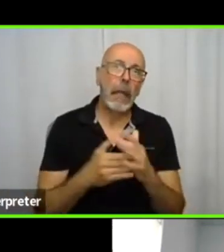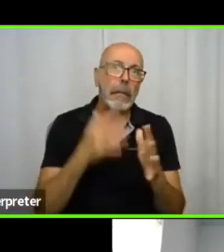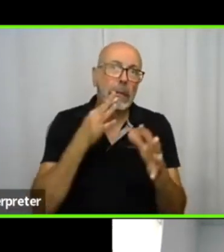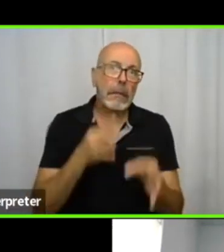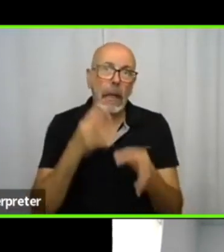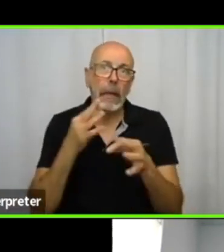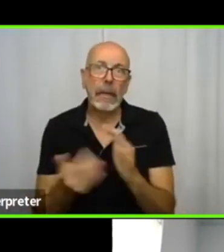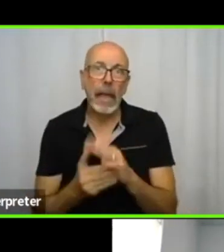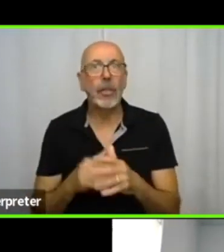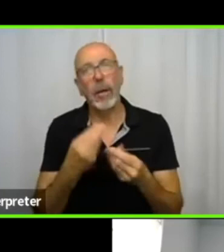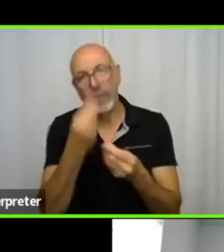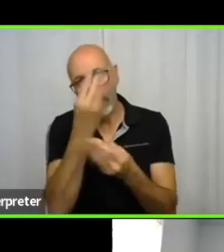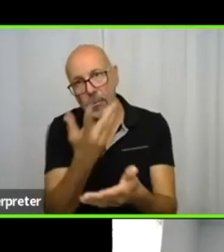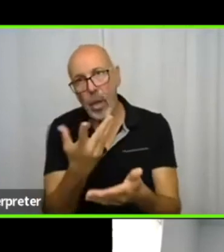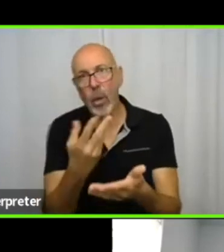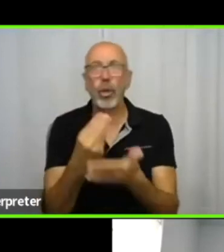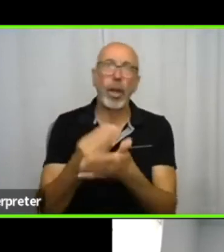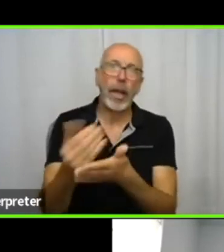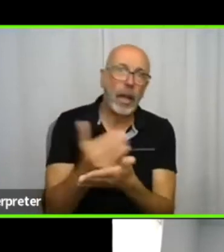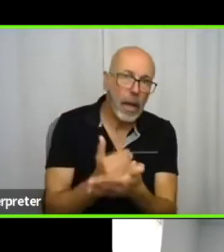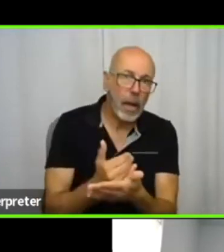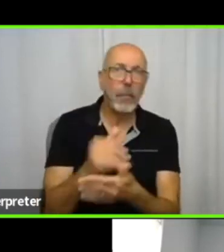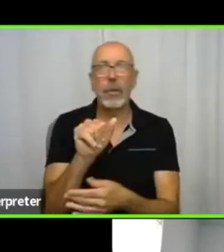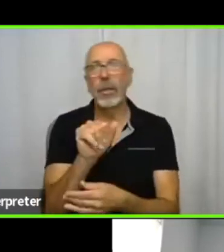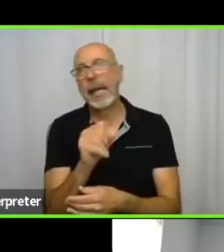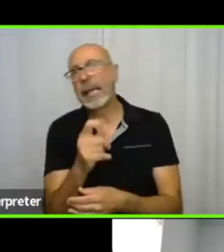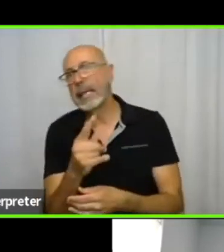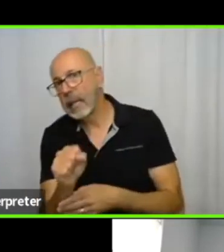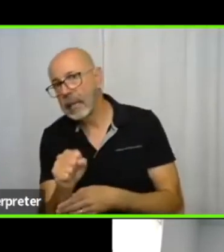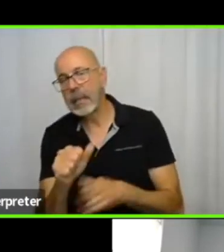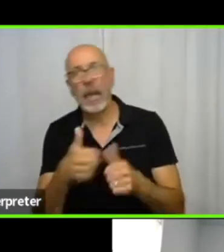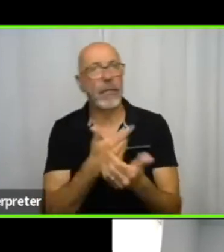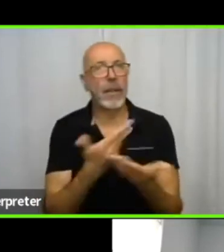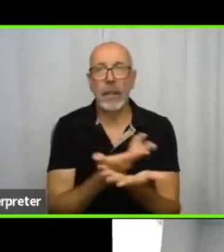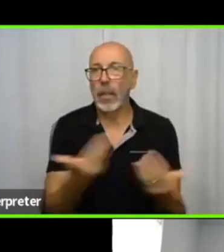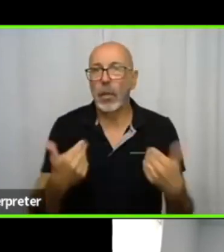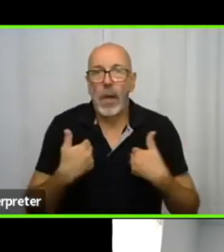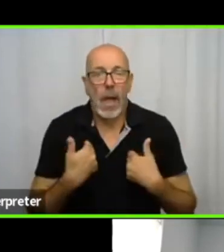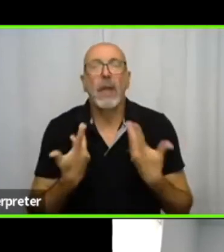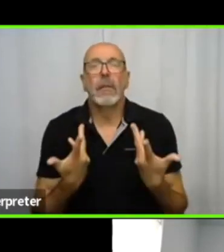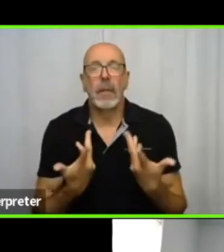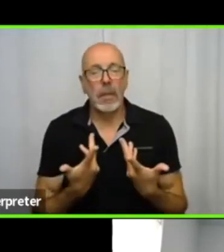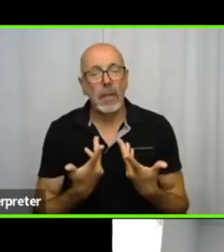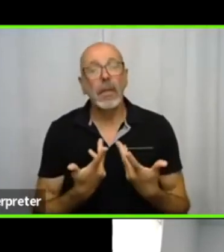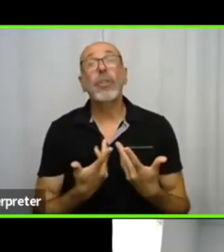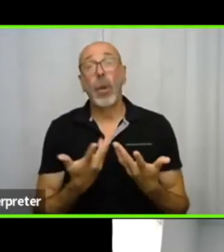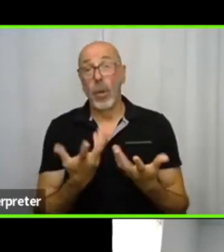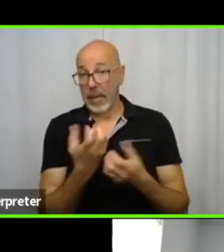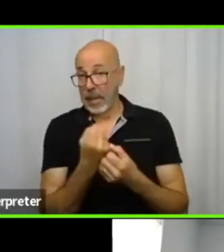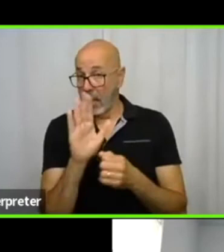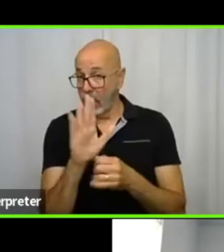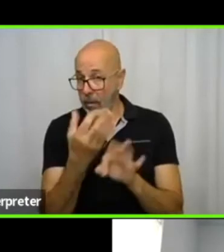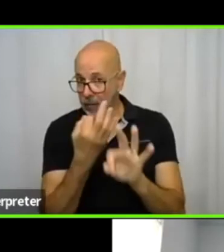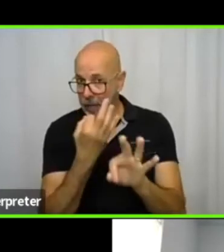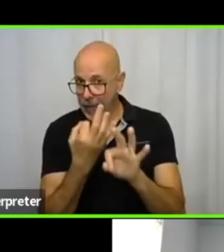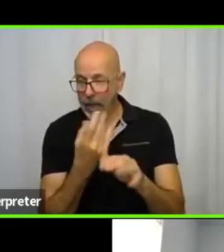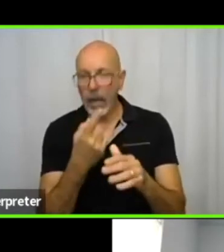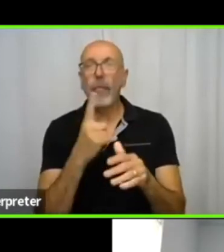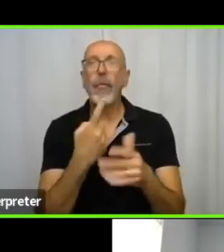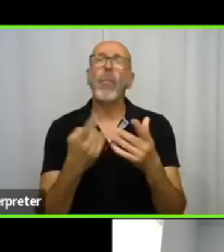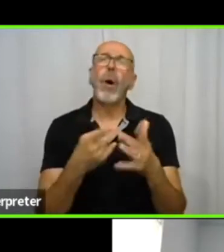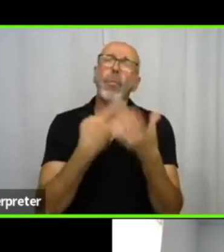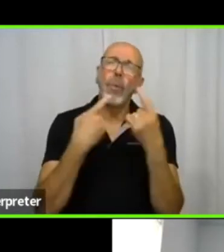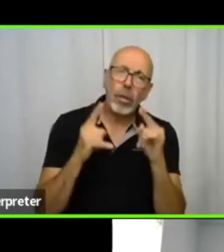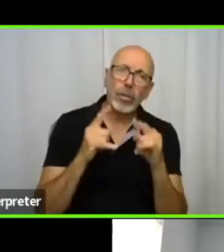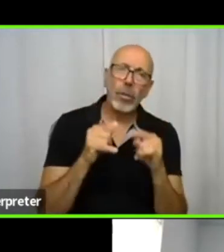your income is or what your assets are or anything of that sort. So getting the feedback from what really works and what